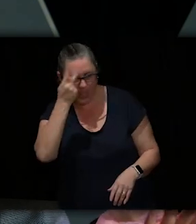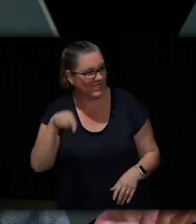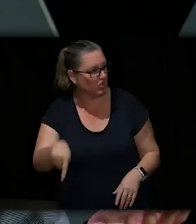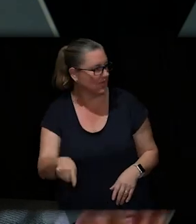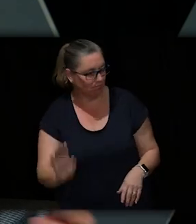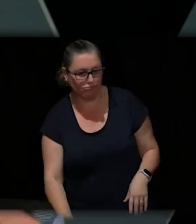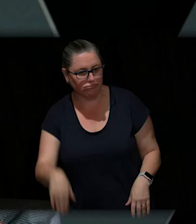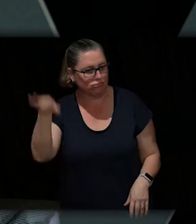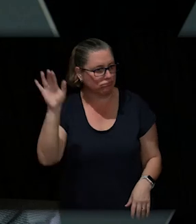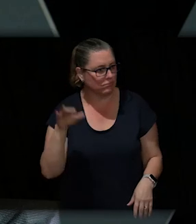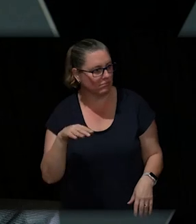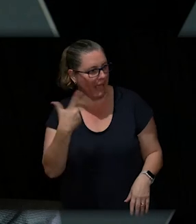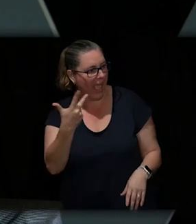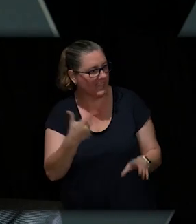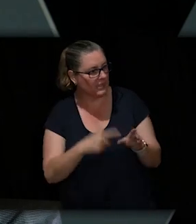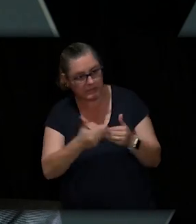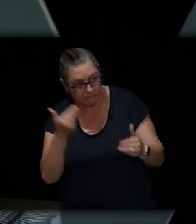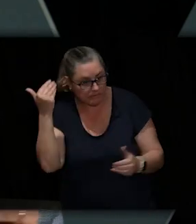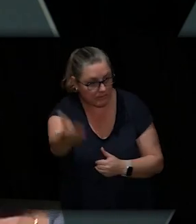8 years from now, and I go back